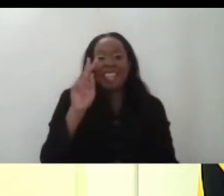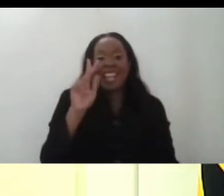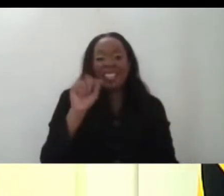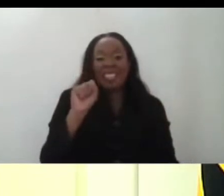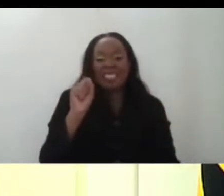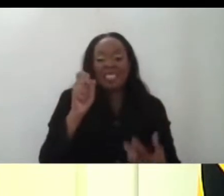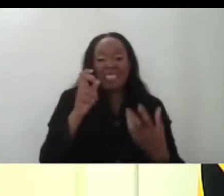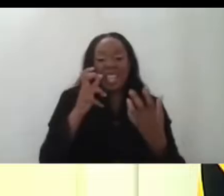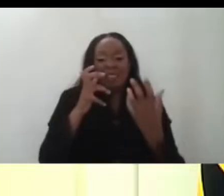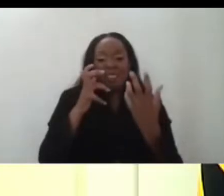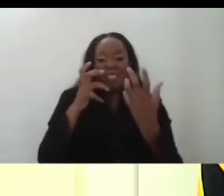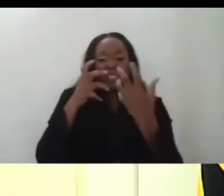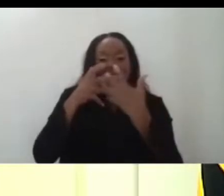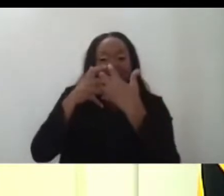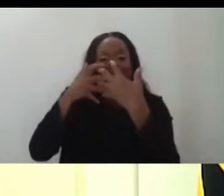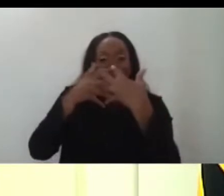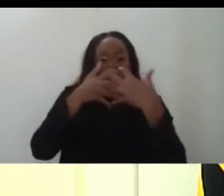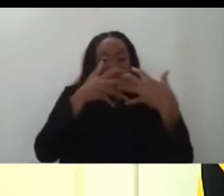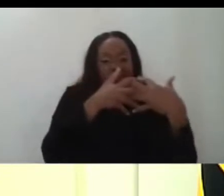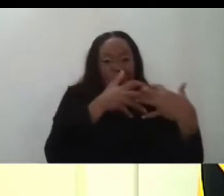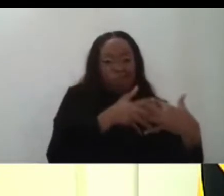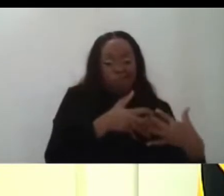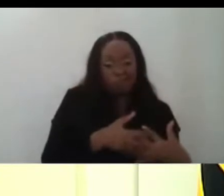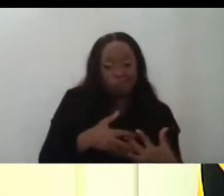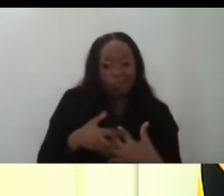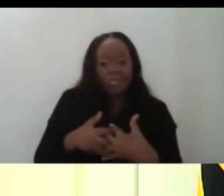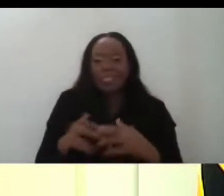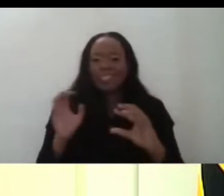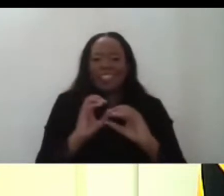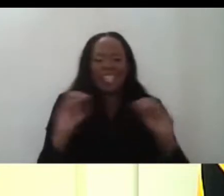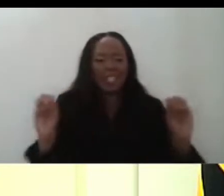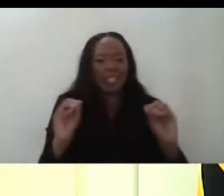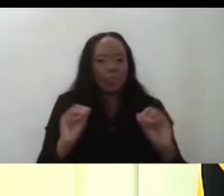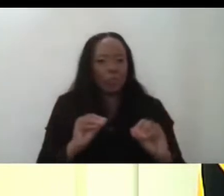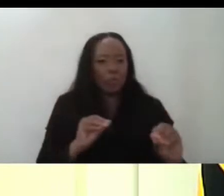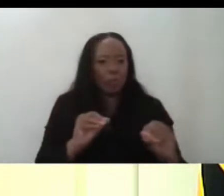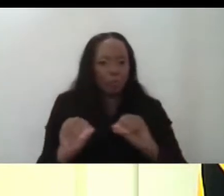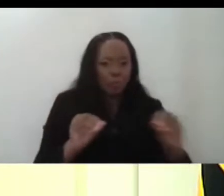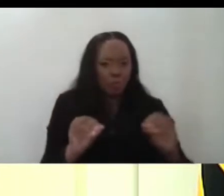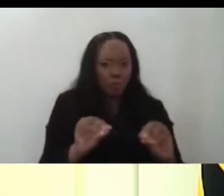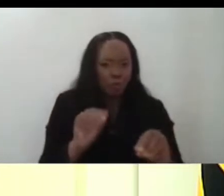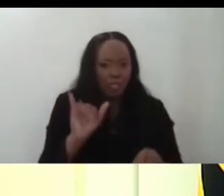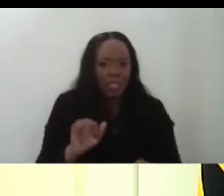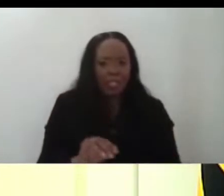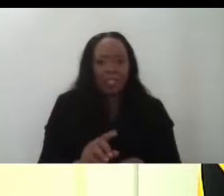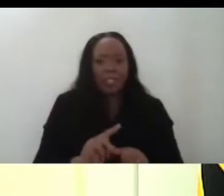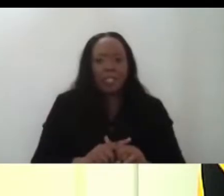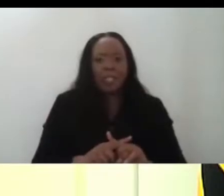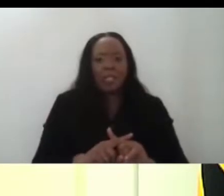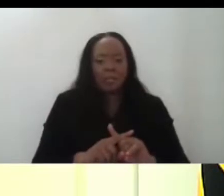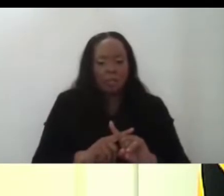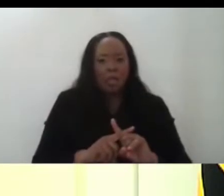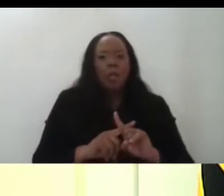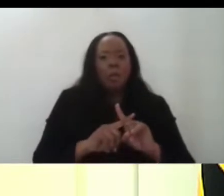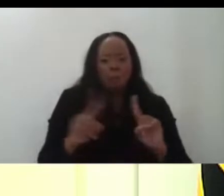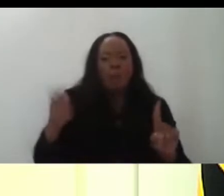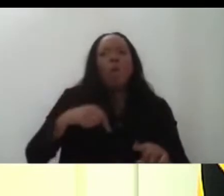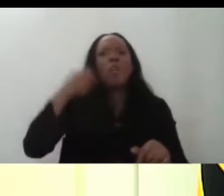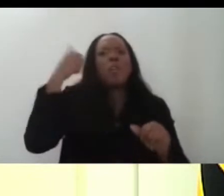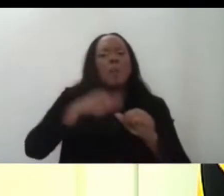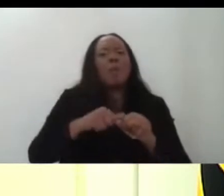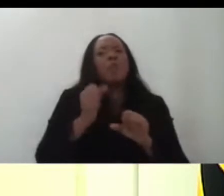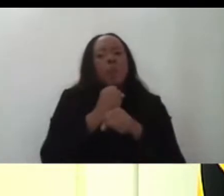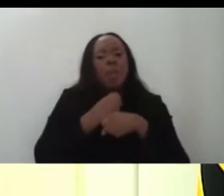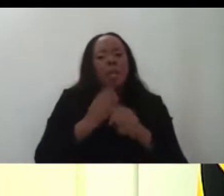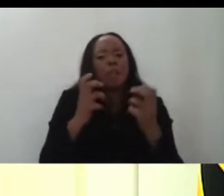record that would have moved those. And the fisheries complex in breakwater was constructed with those.